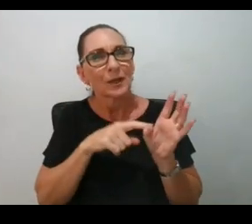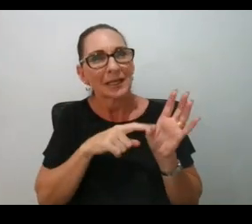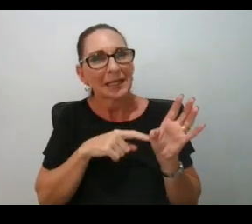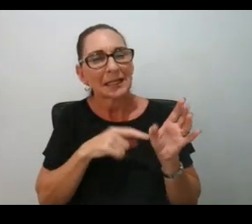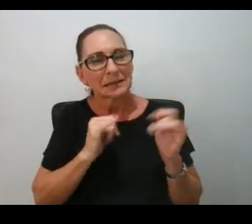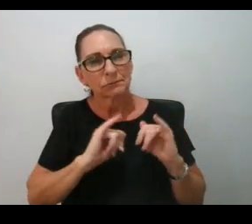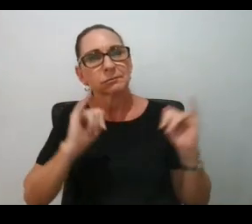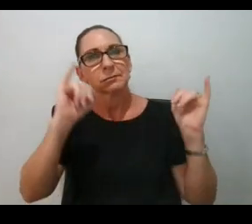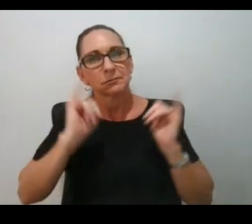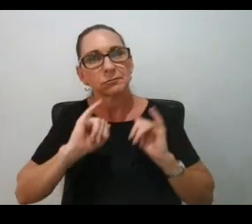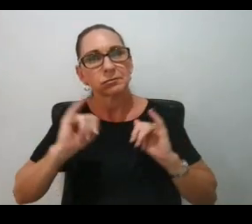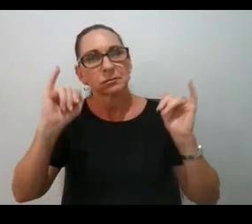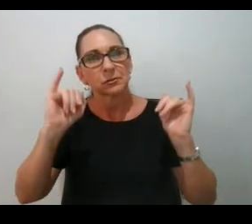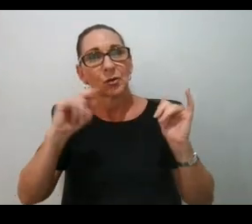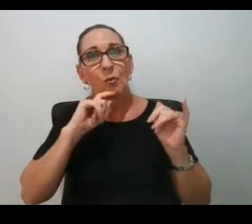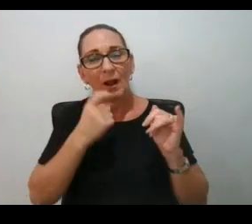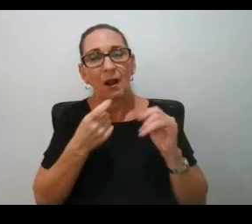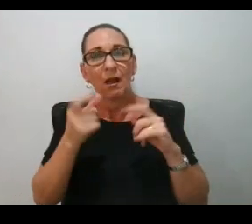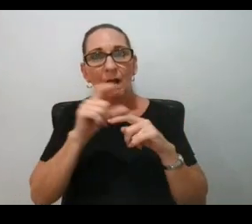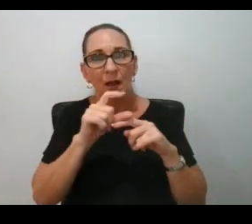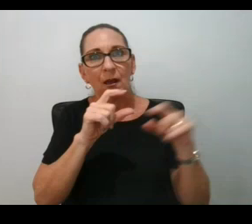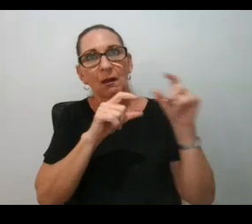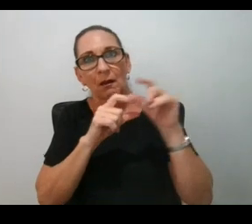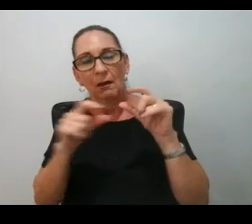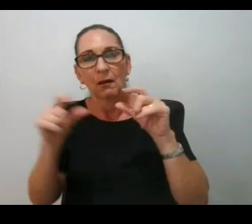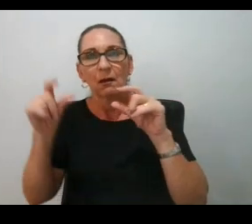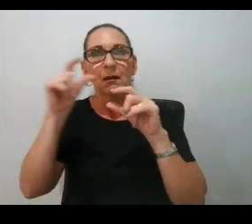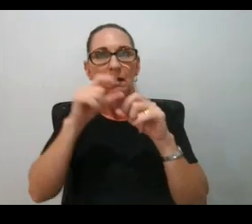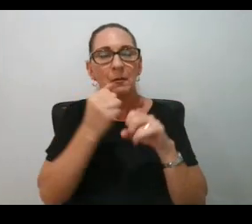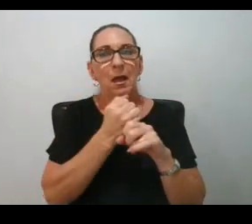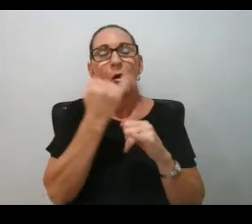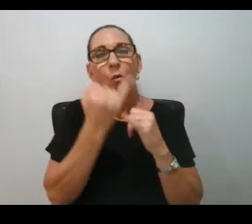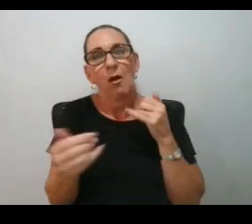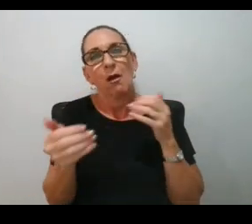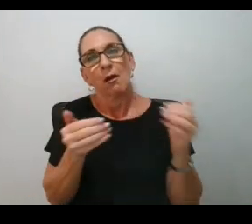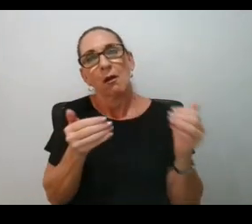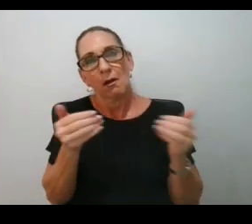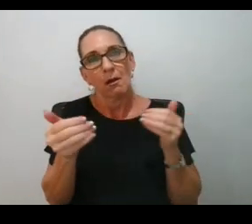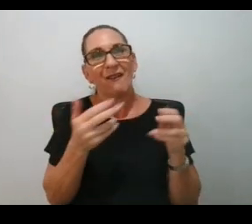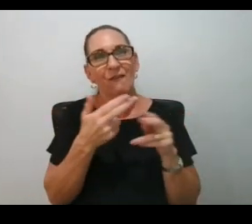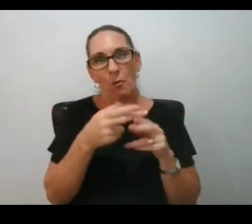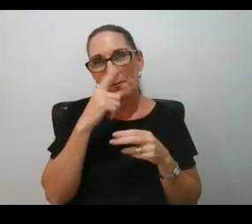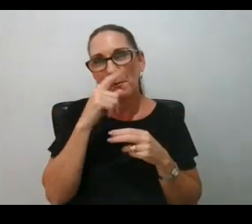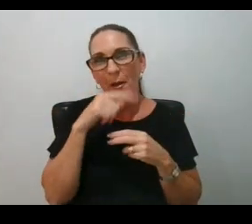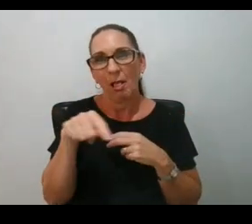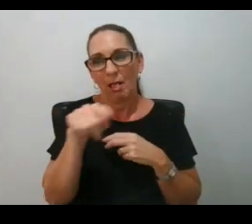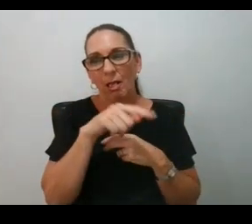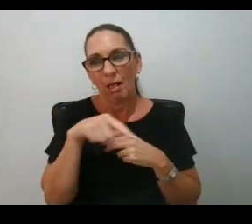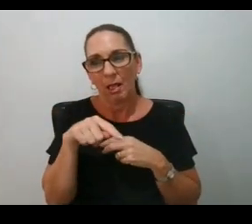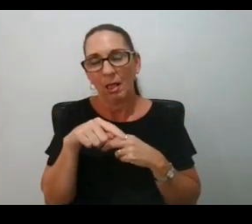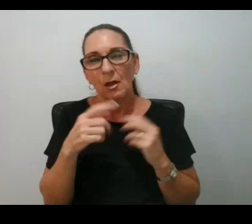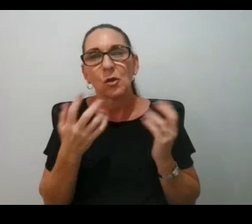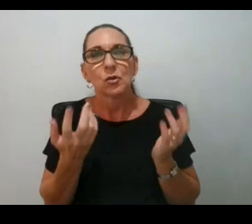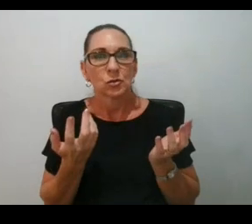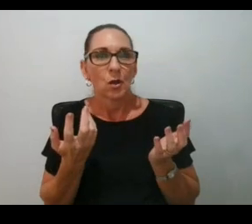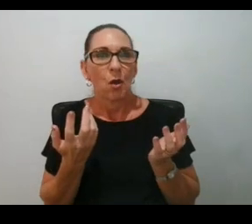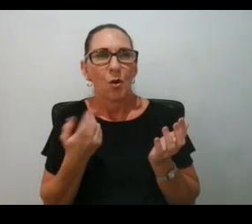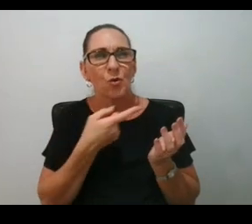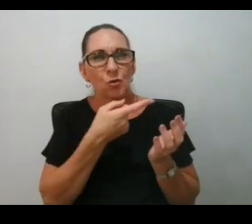compounding effect will create financial hardship for people. And so I'd ask everybody to keep in mind all of